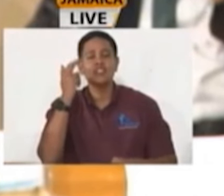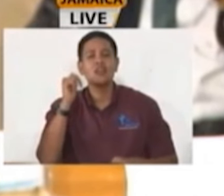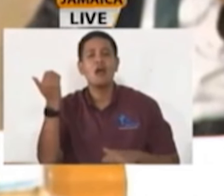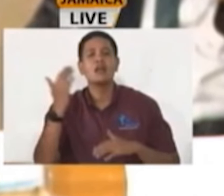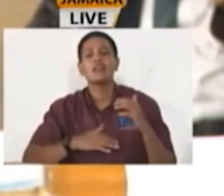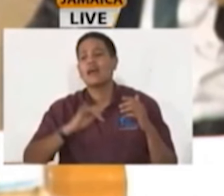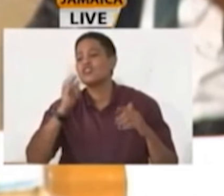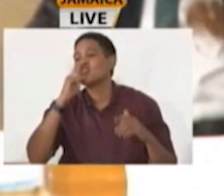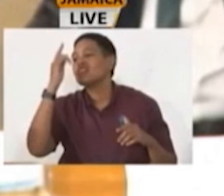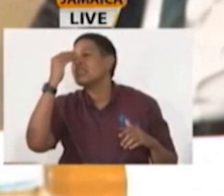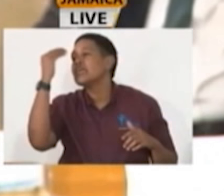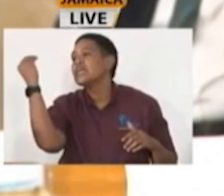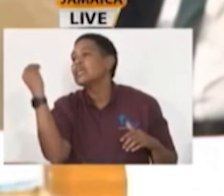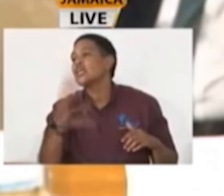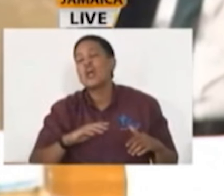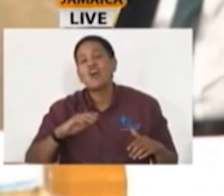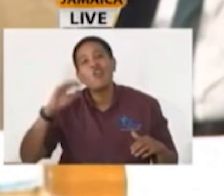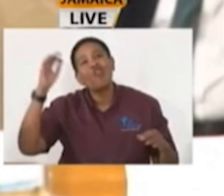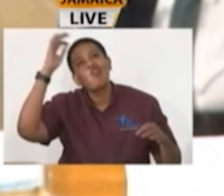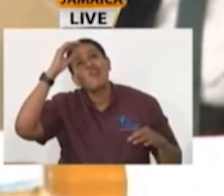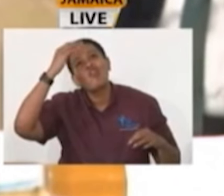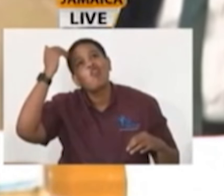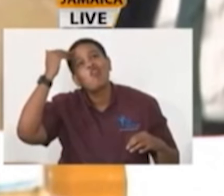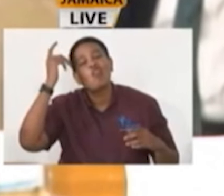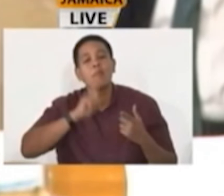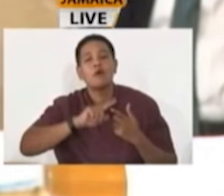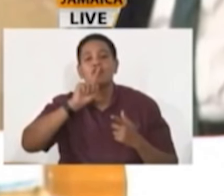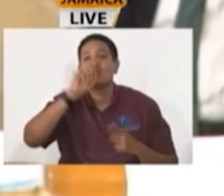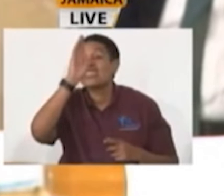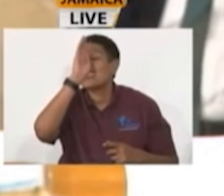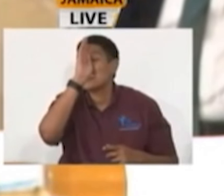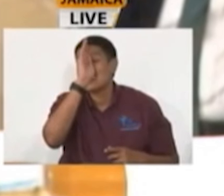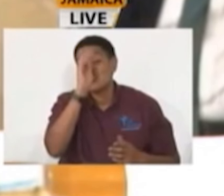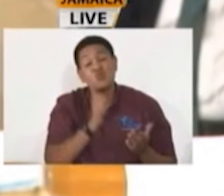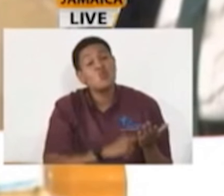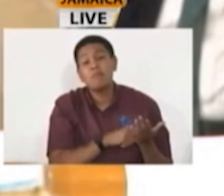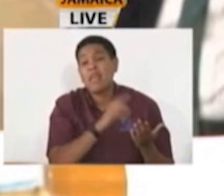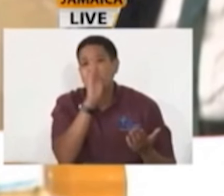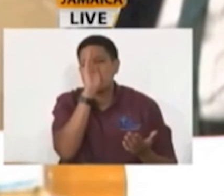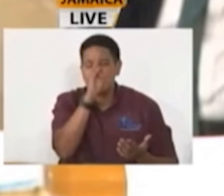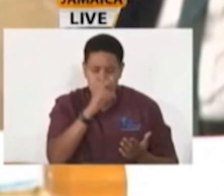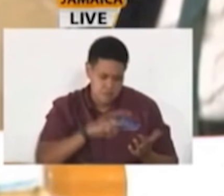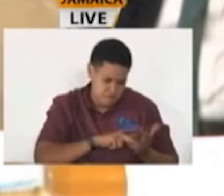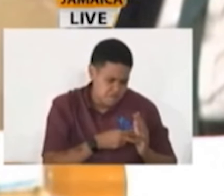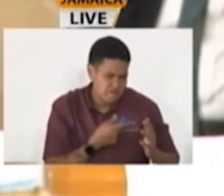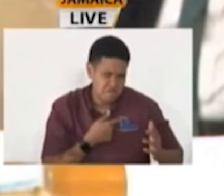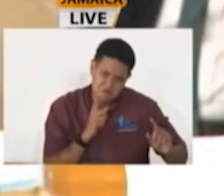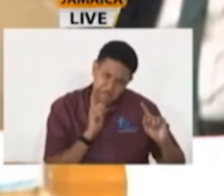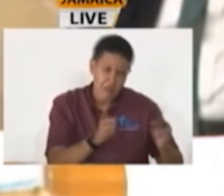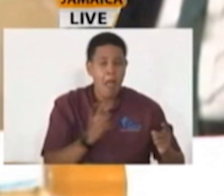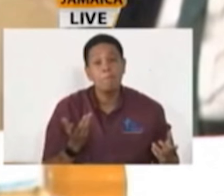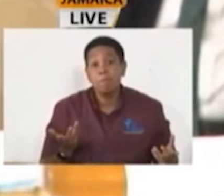pure ignorance and deliberate, you know, malicious intent,